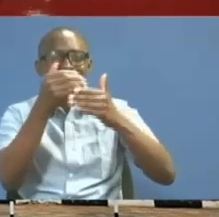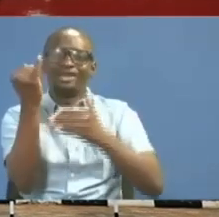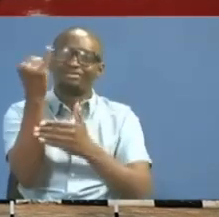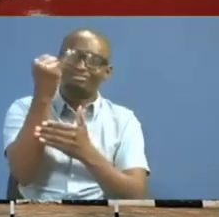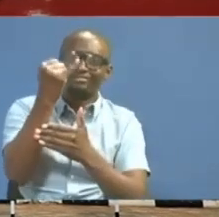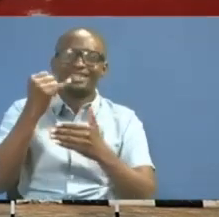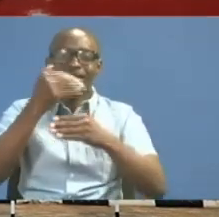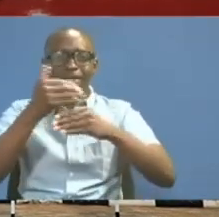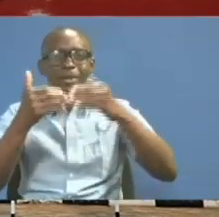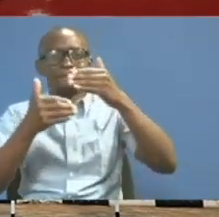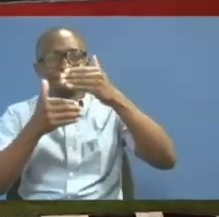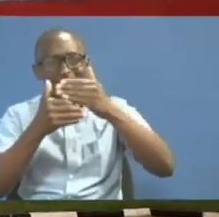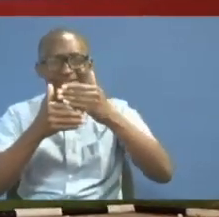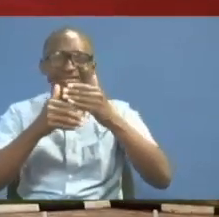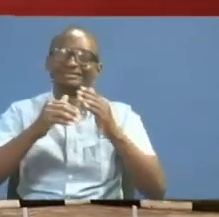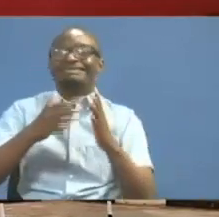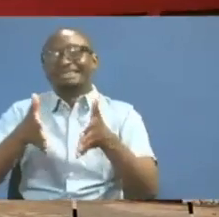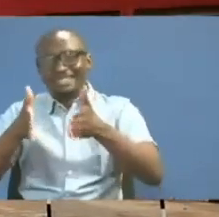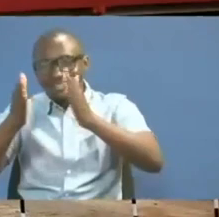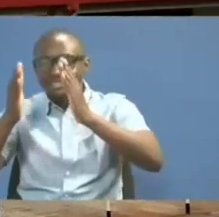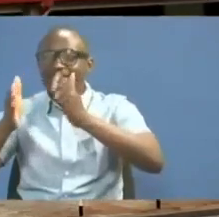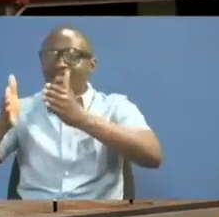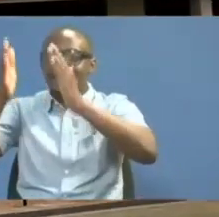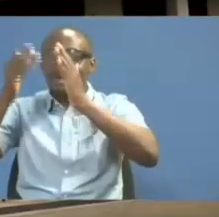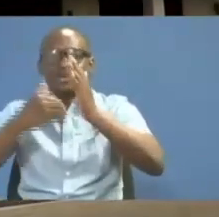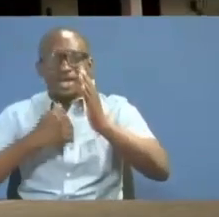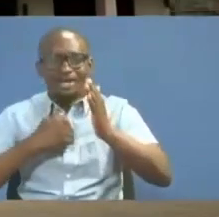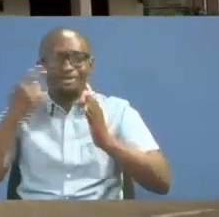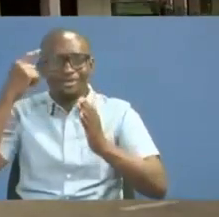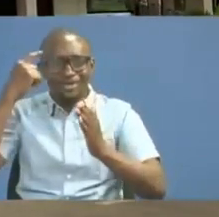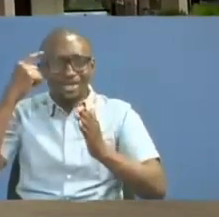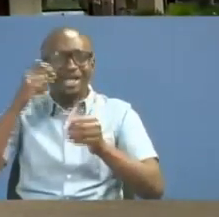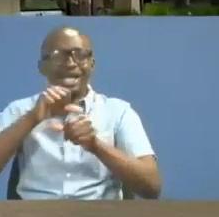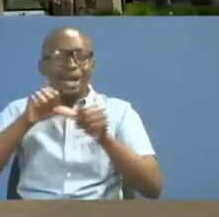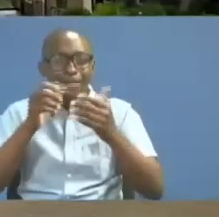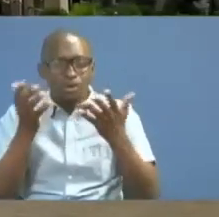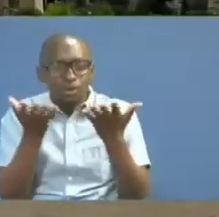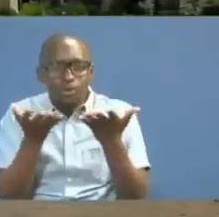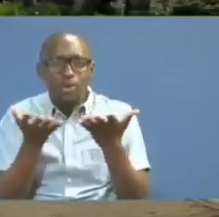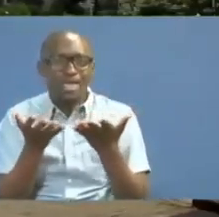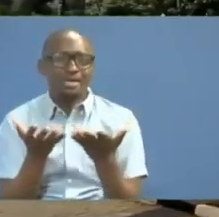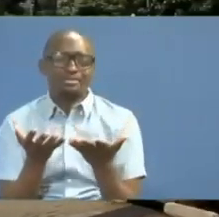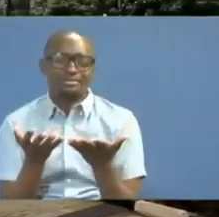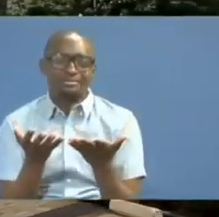when we are designing buildings, when we are designing cities, we have to think about